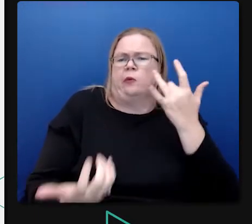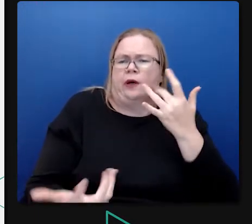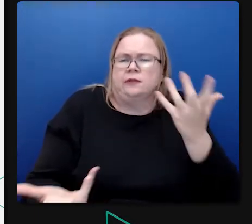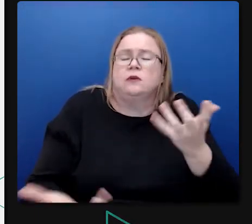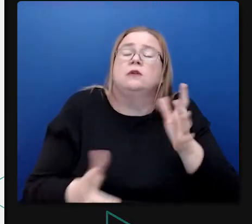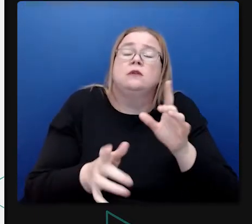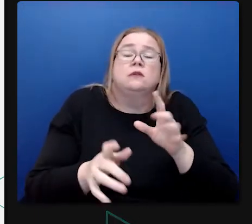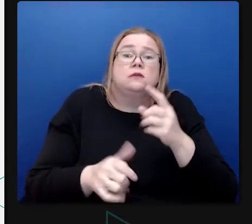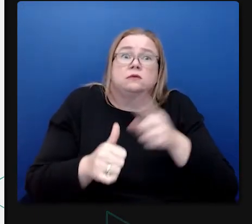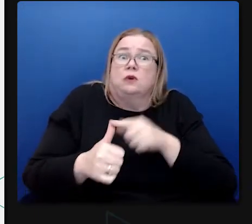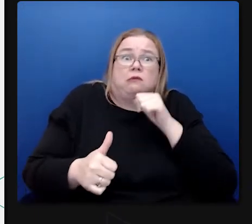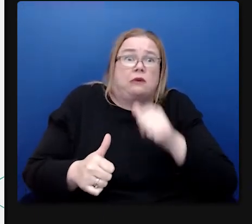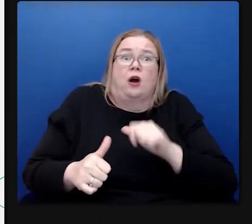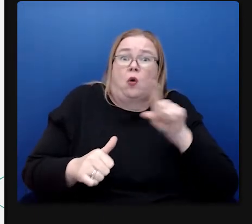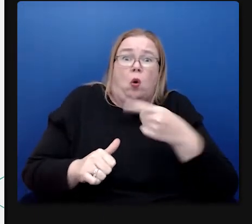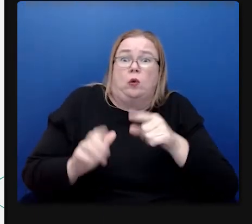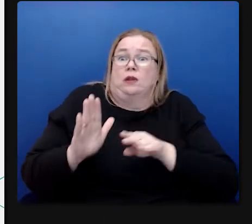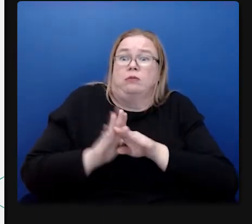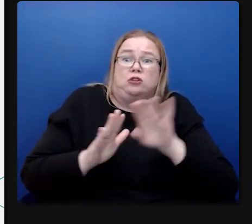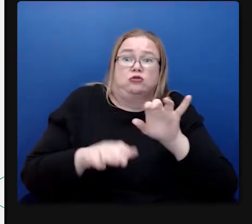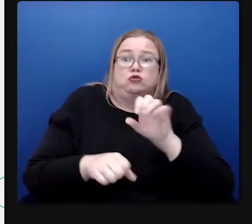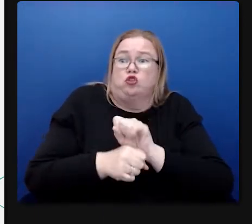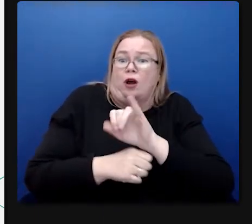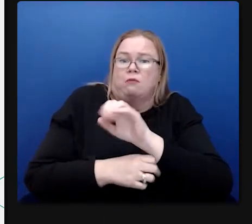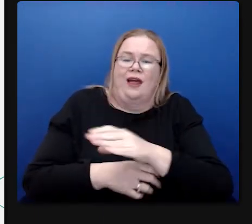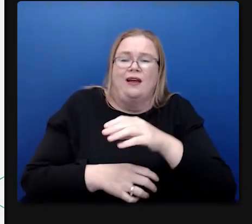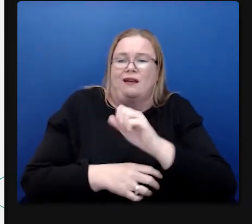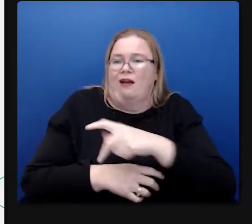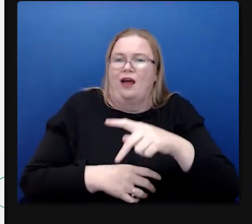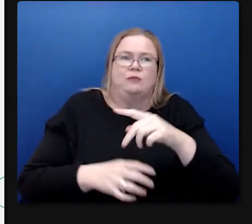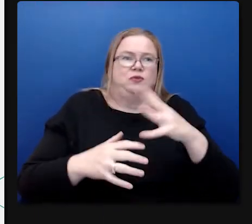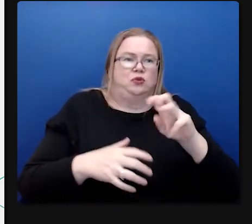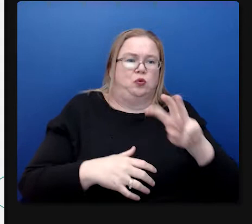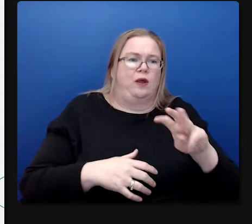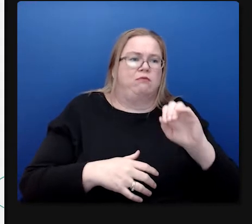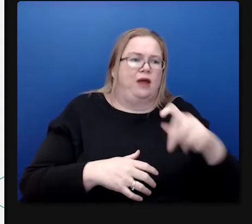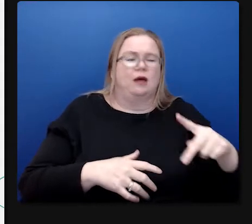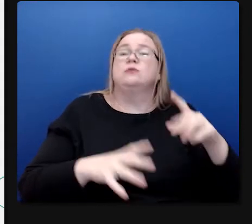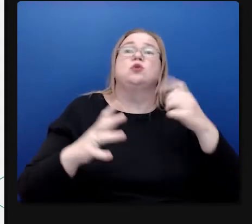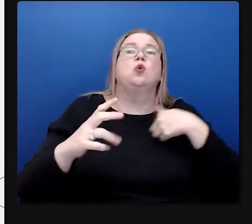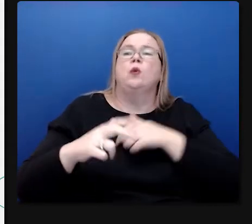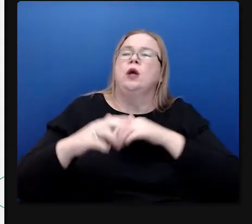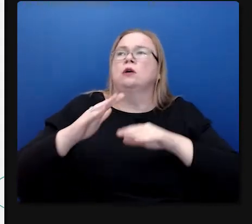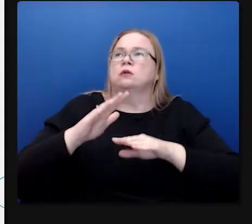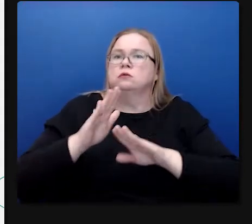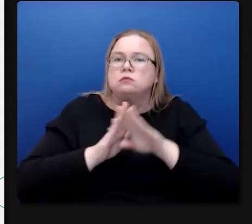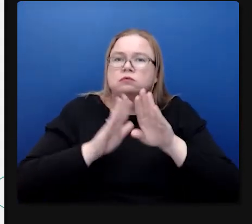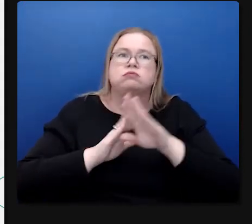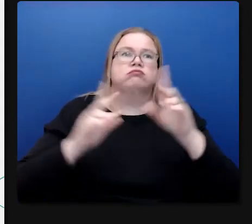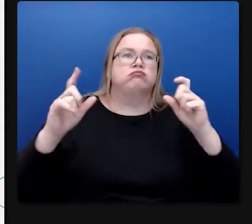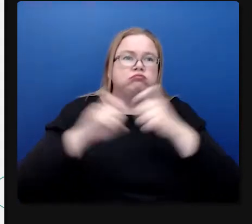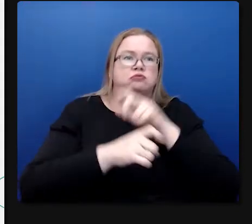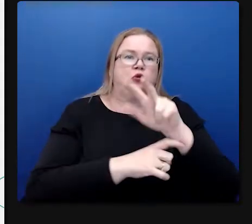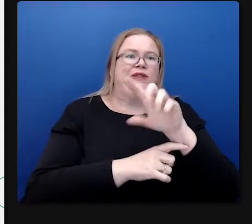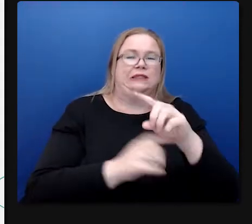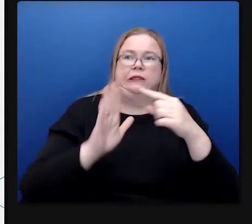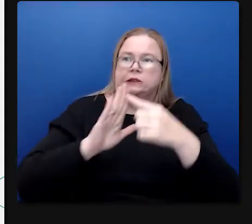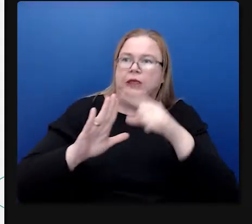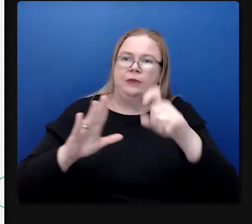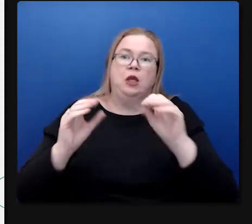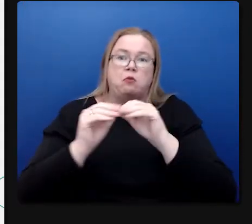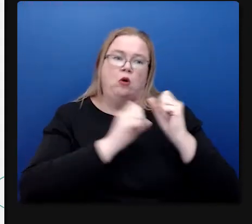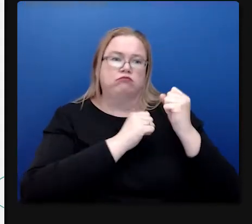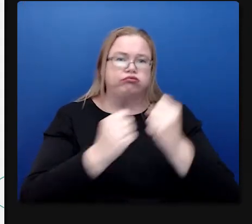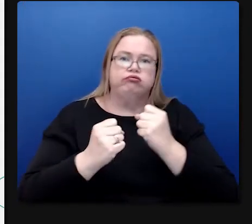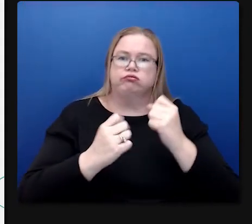Well, for one thing, we are not just building Java apps or web apps or anything like that. We are compiling complex 3D simulations that need